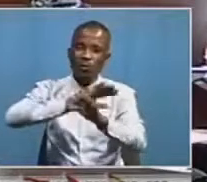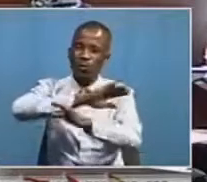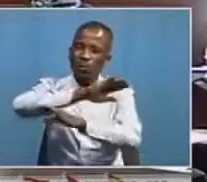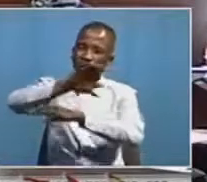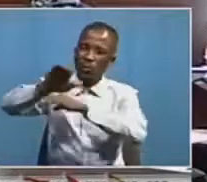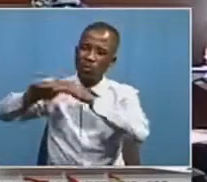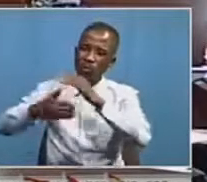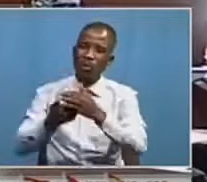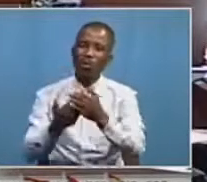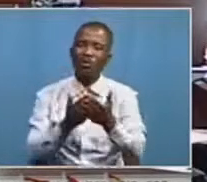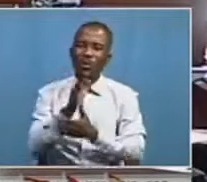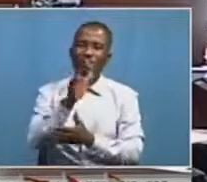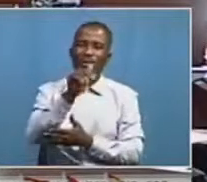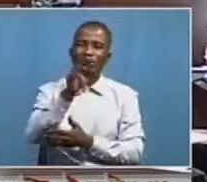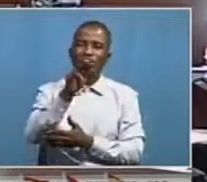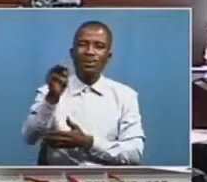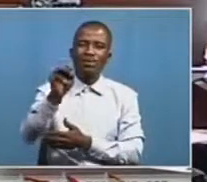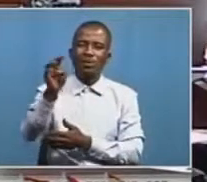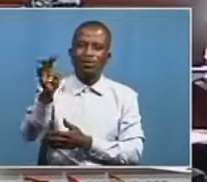cast was